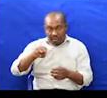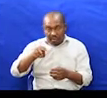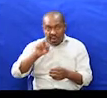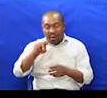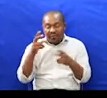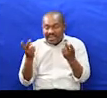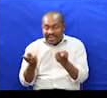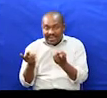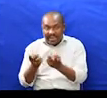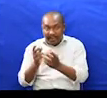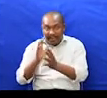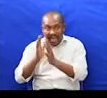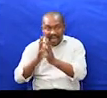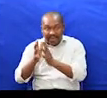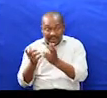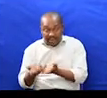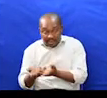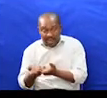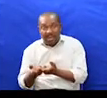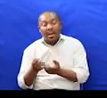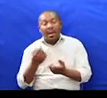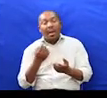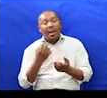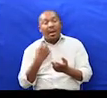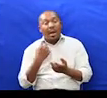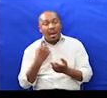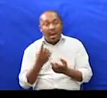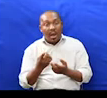identical. Atoms of the same